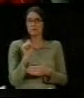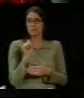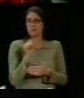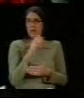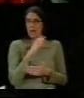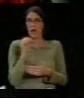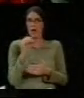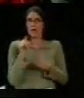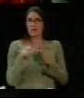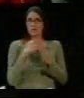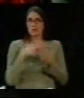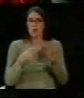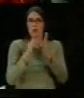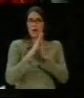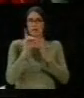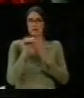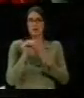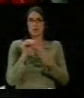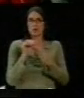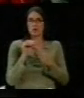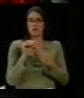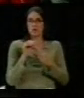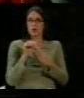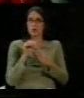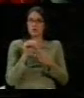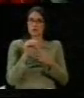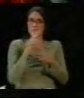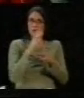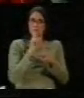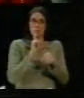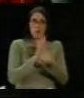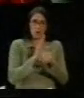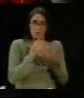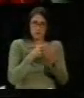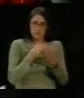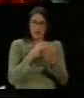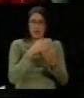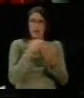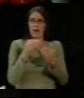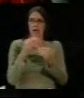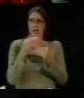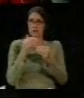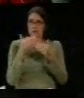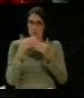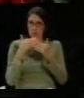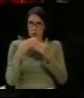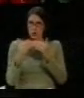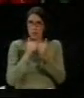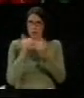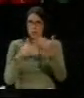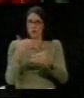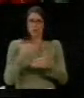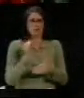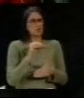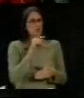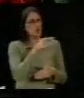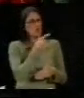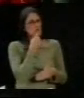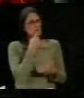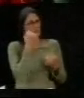what we're asking you to do. Let's appropriate the money and let's get on with the process. But are you here telling us